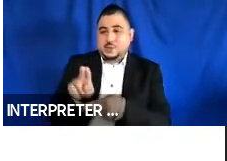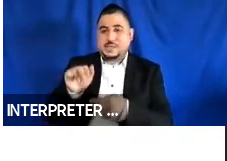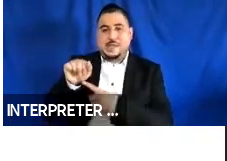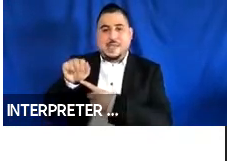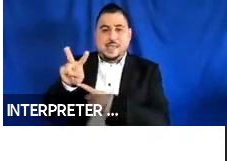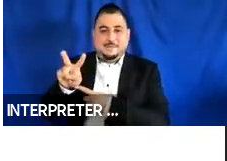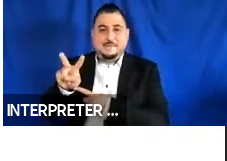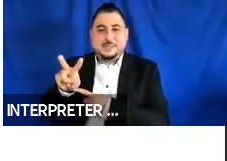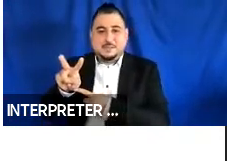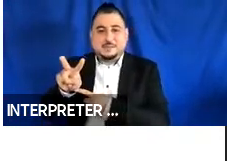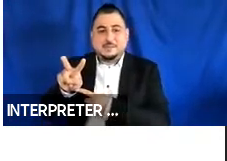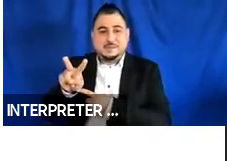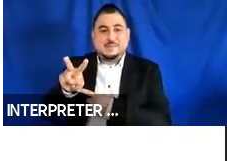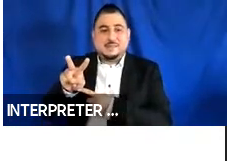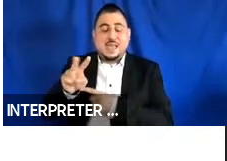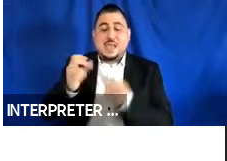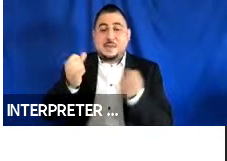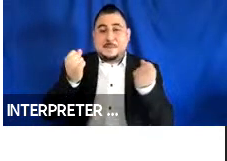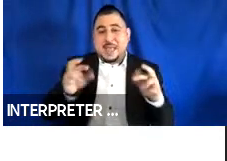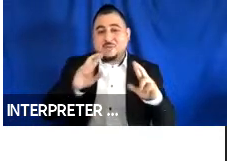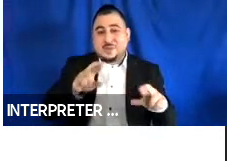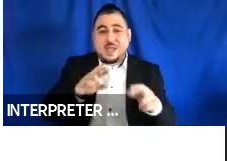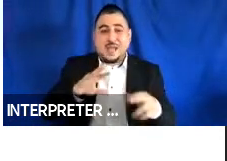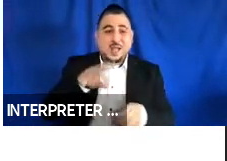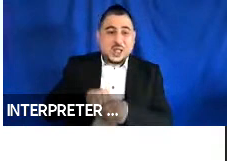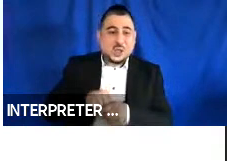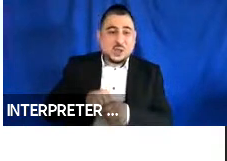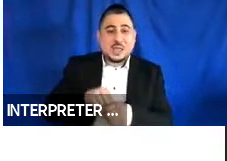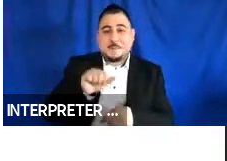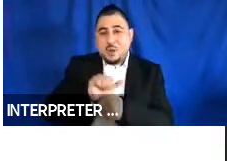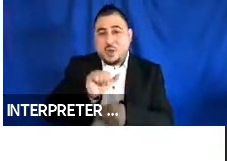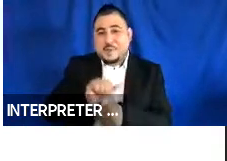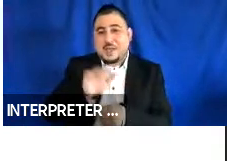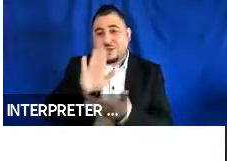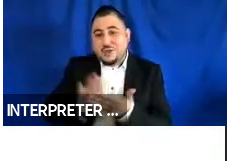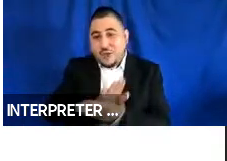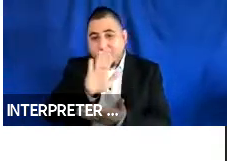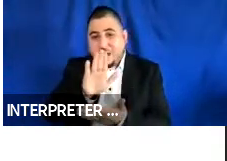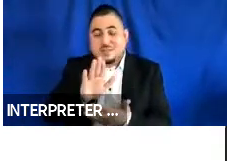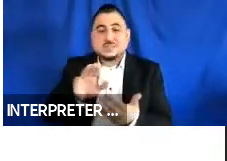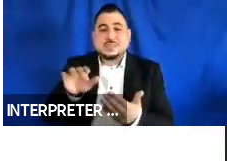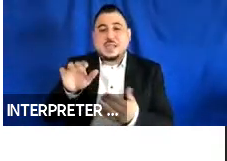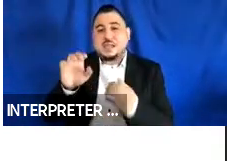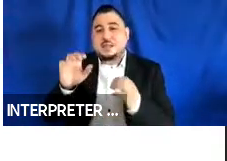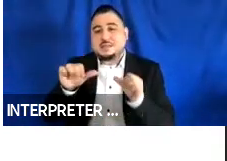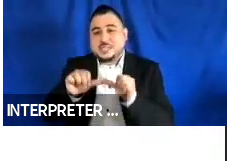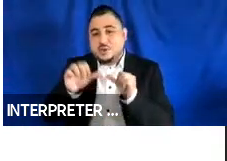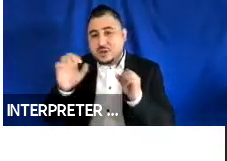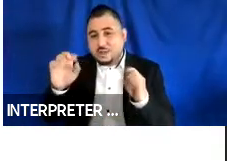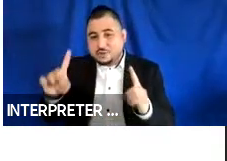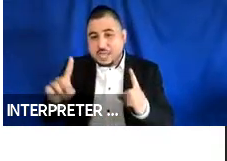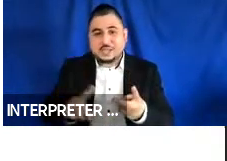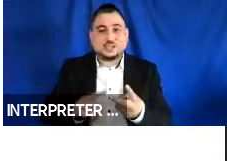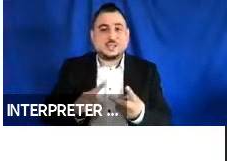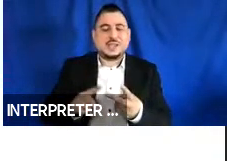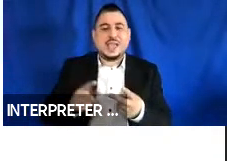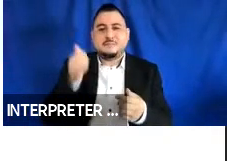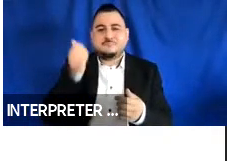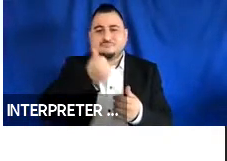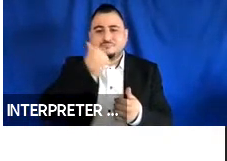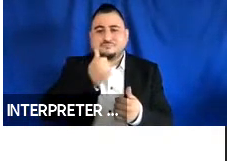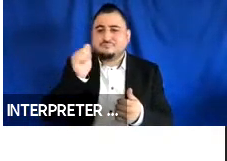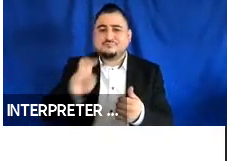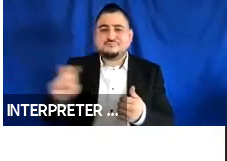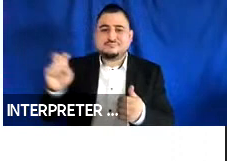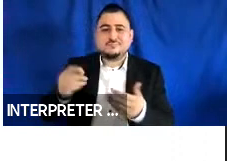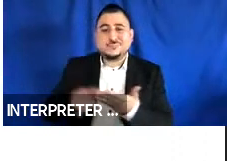vehicle. Common responses we heard included employment, college or other continuing education opportunities, and daily living trips such